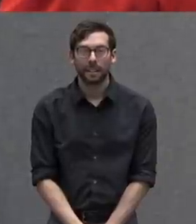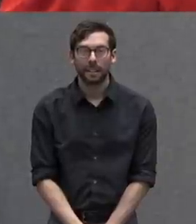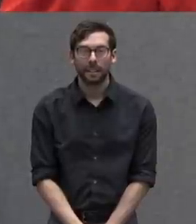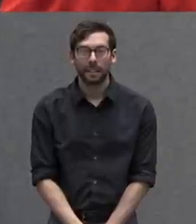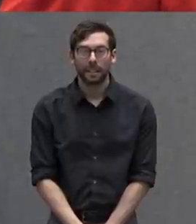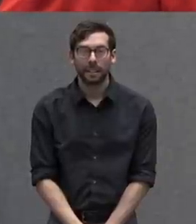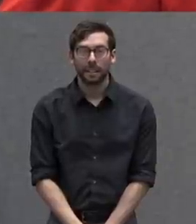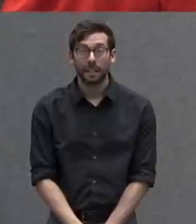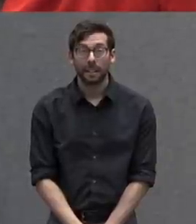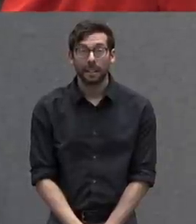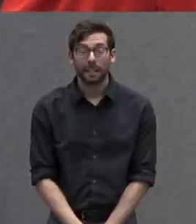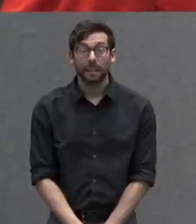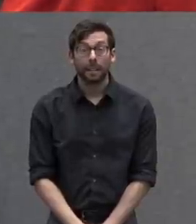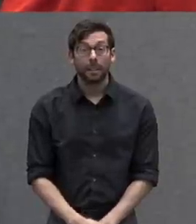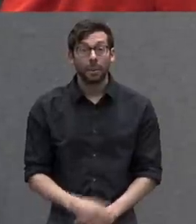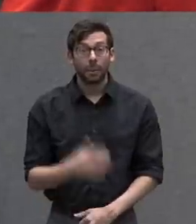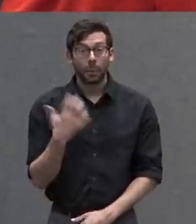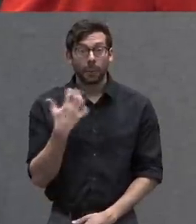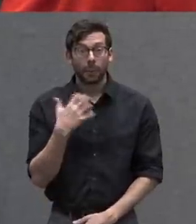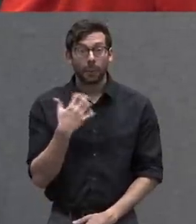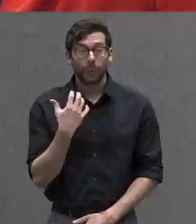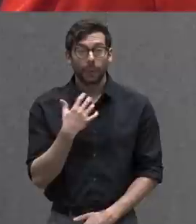I see a lot more color now.